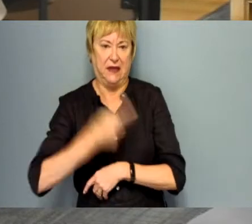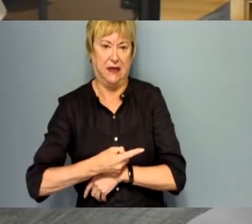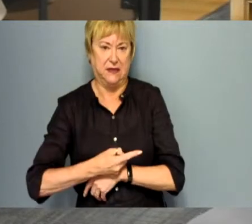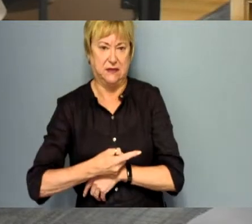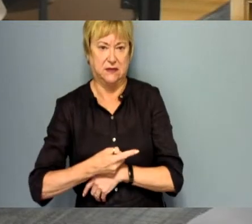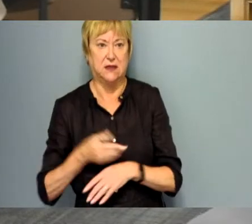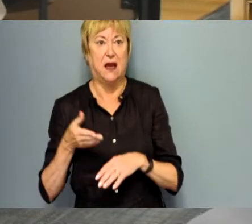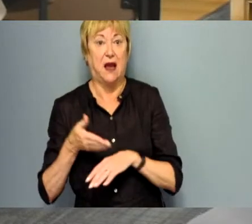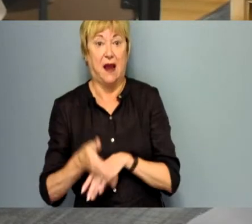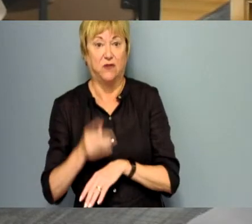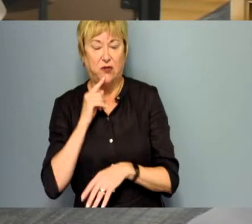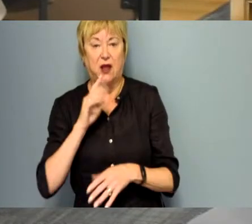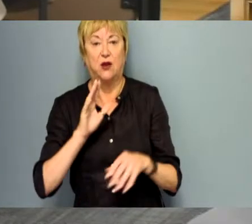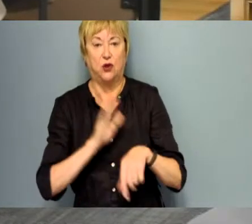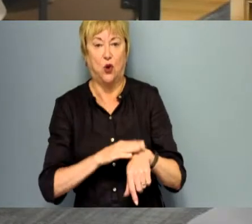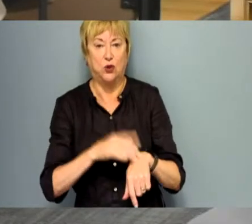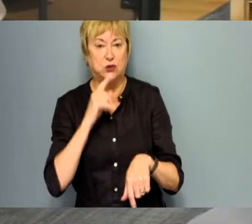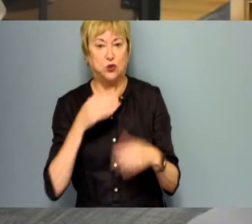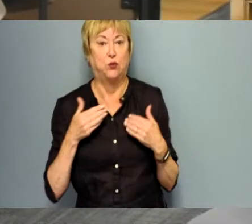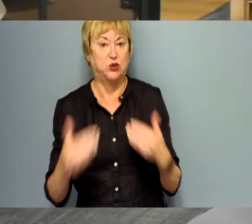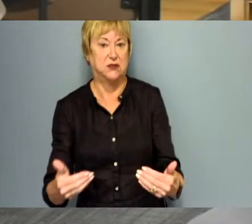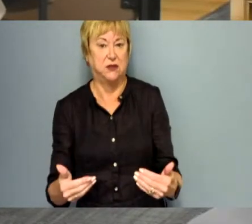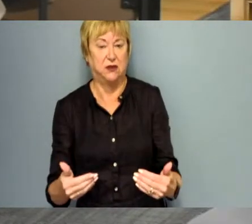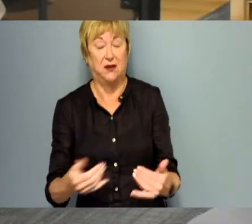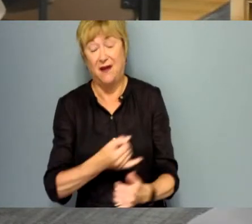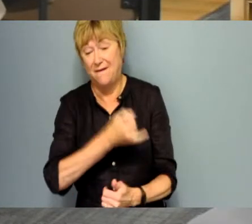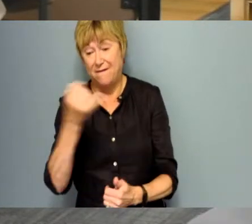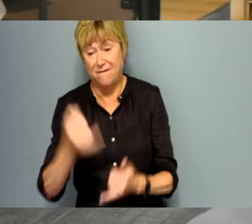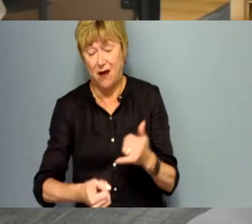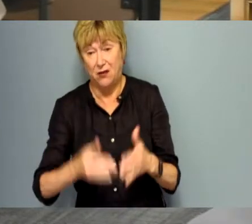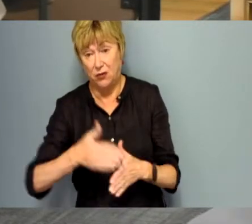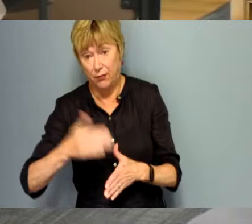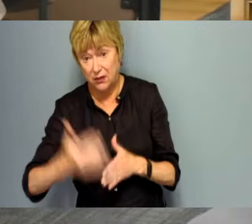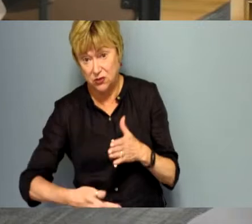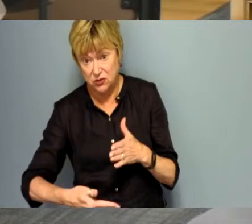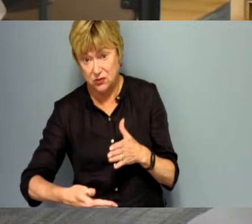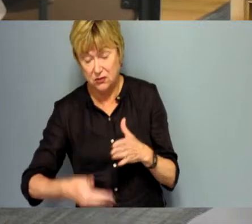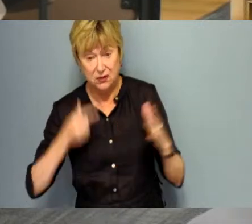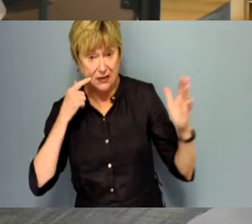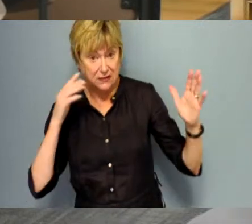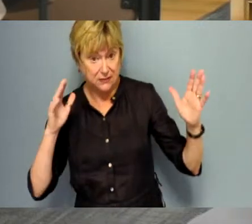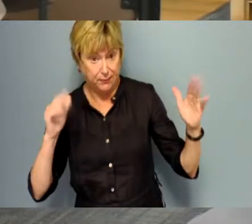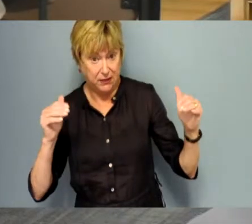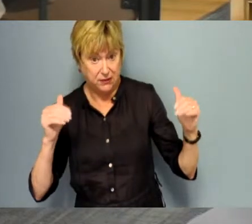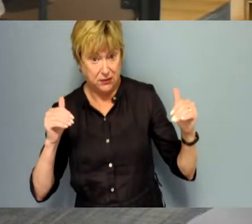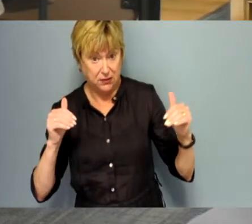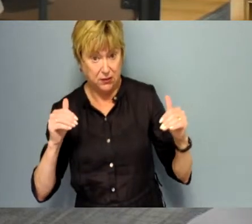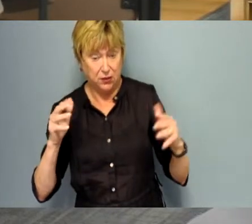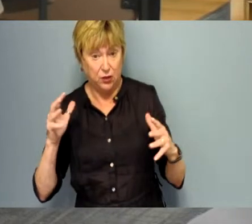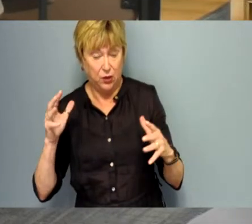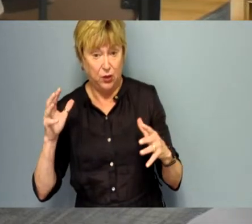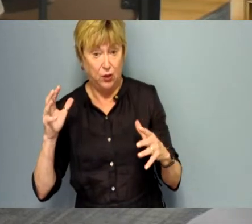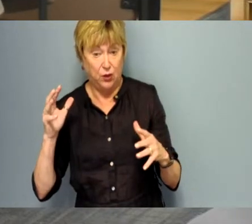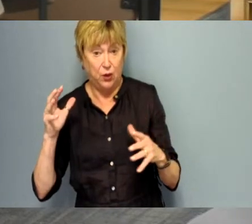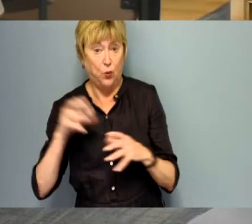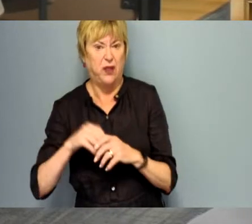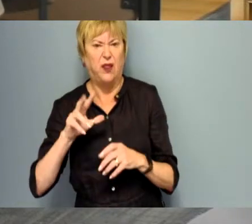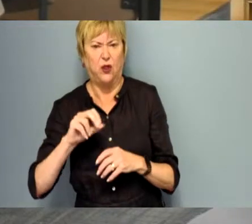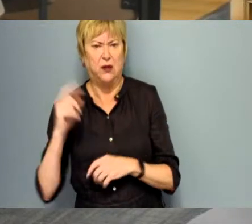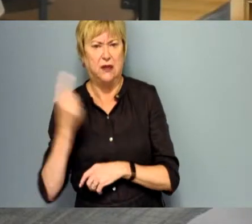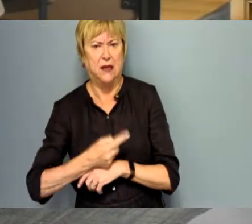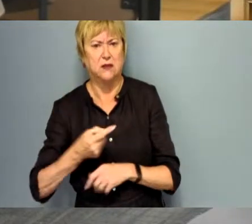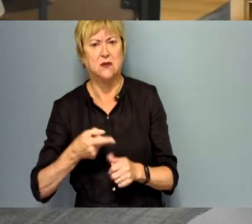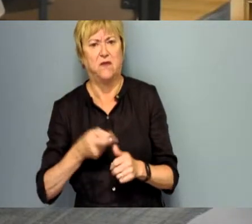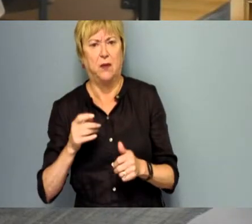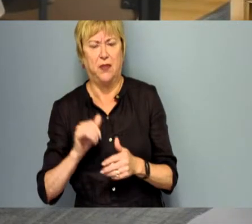to proceed. Final completion, expected to be completed within 30 calendar days from